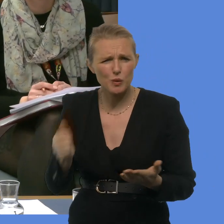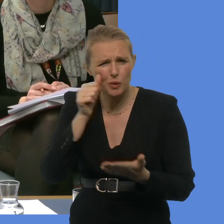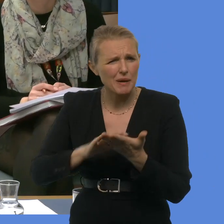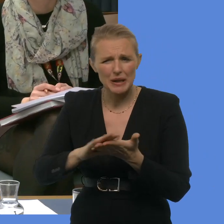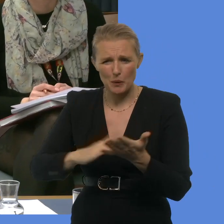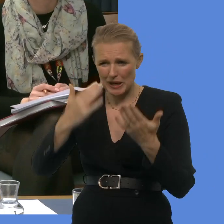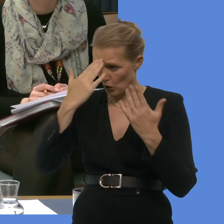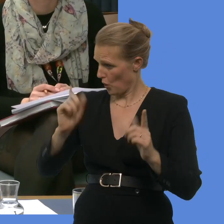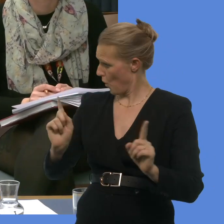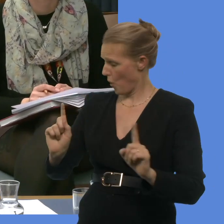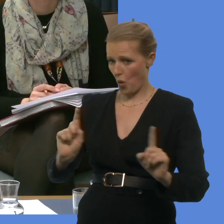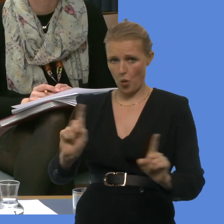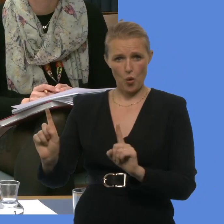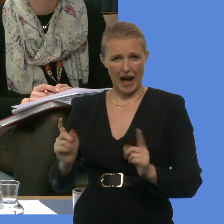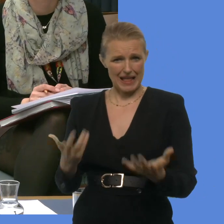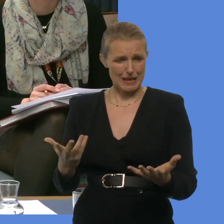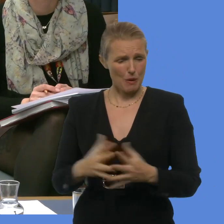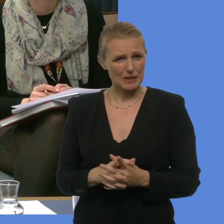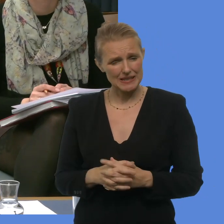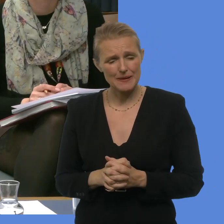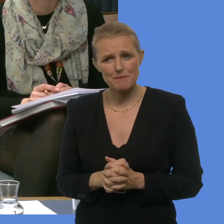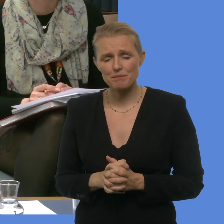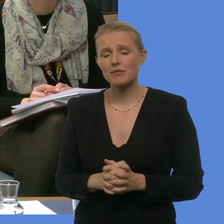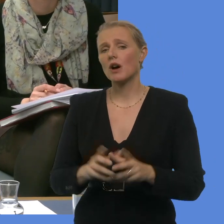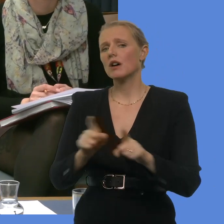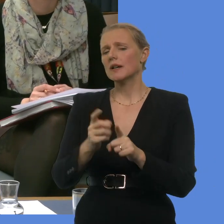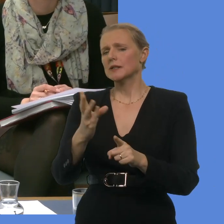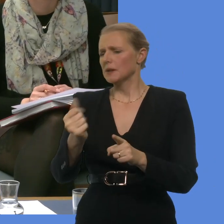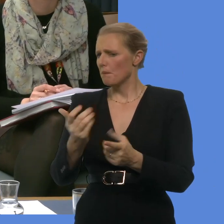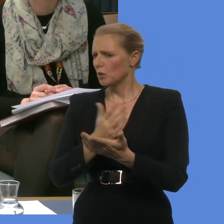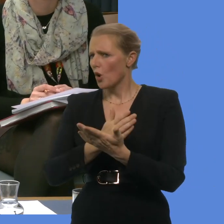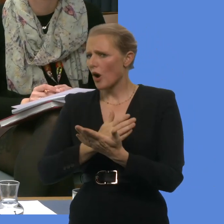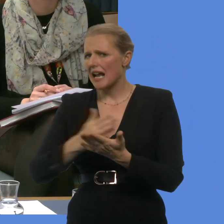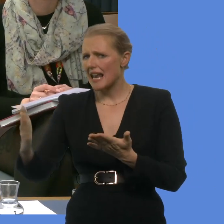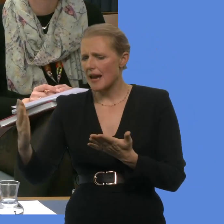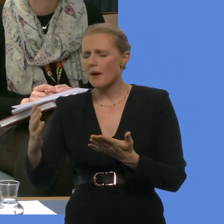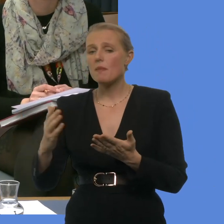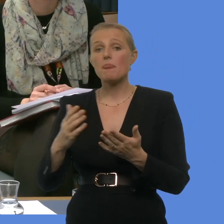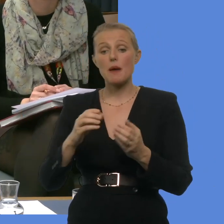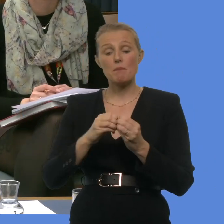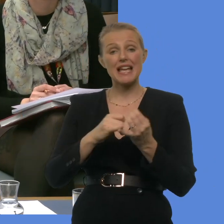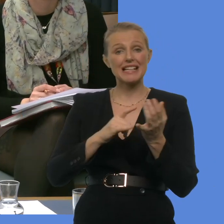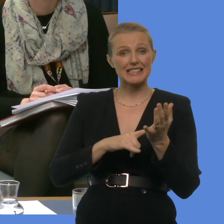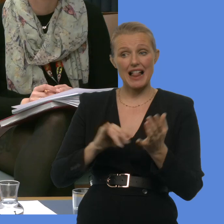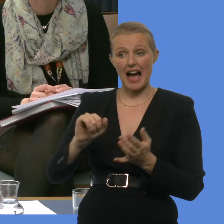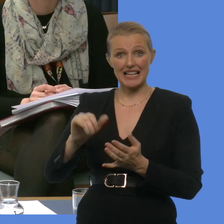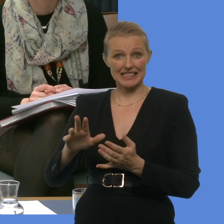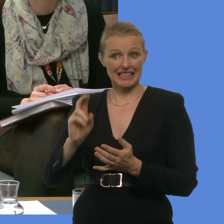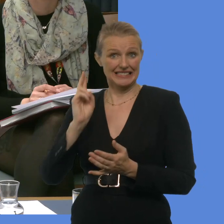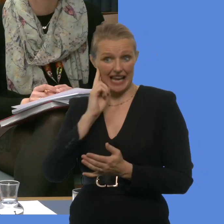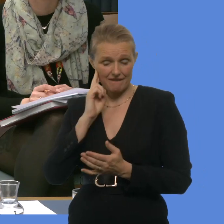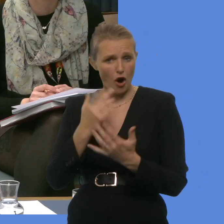improvement. There's also some uncertainty to the number of BSL and ISL users in Northern